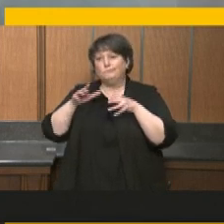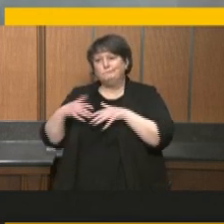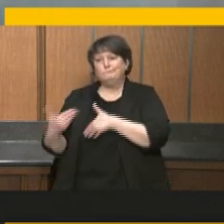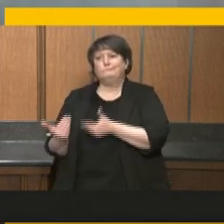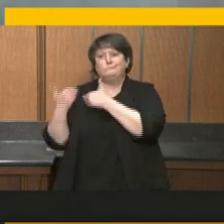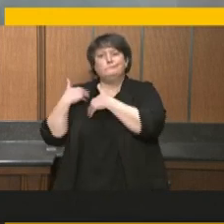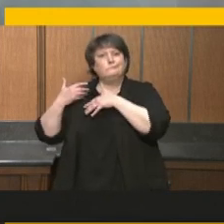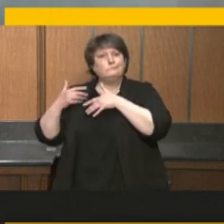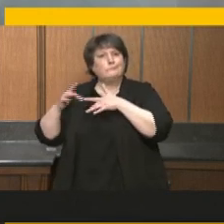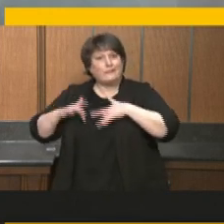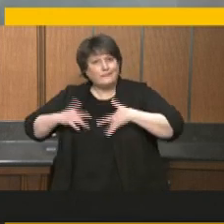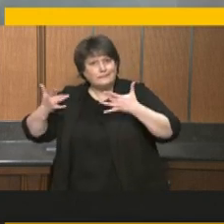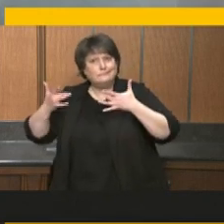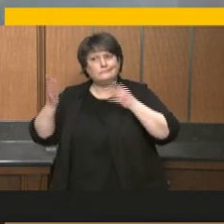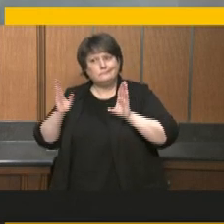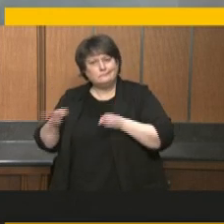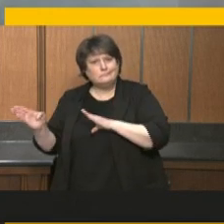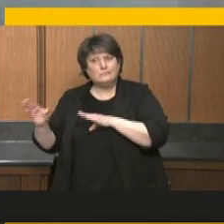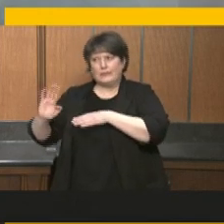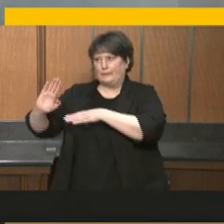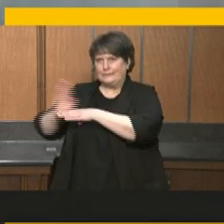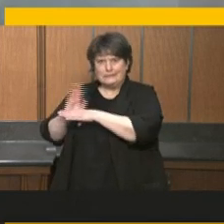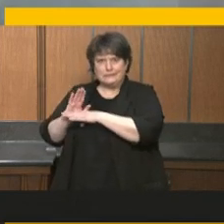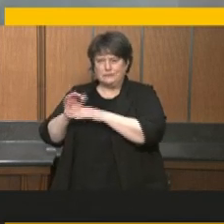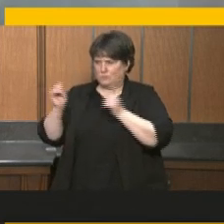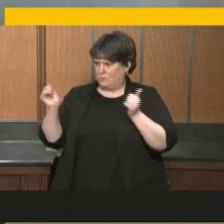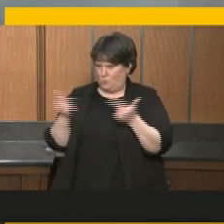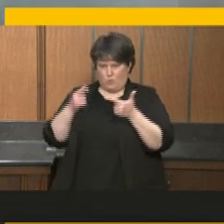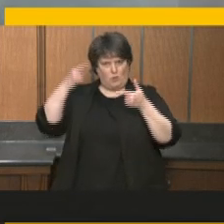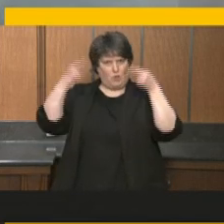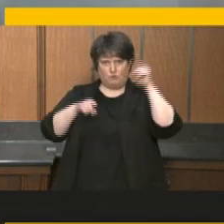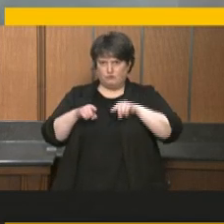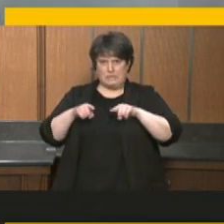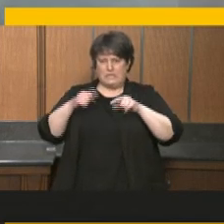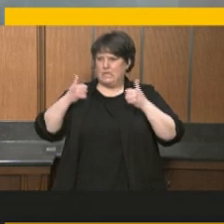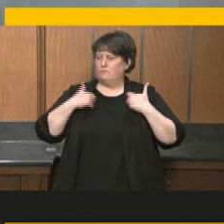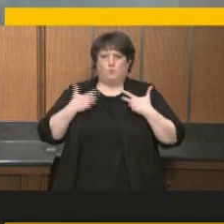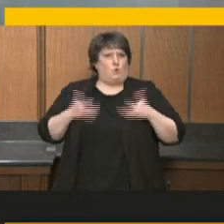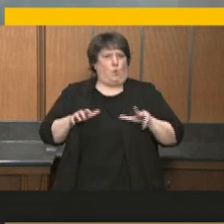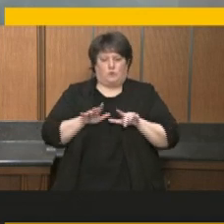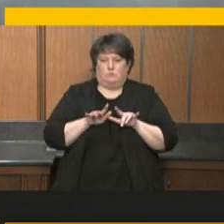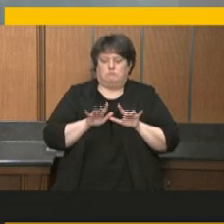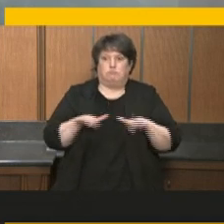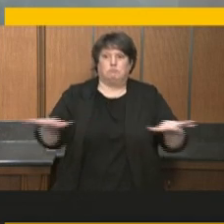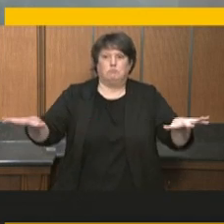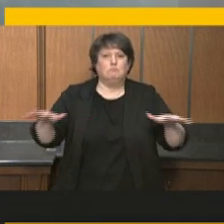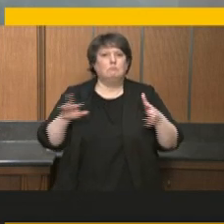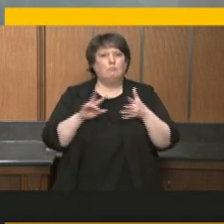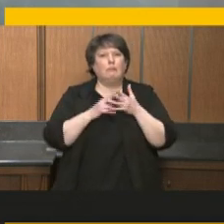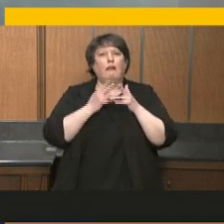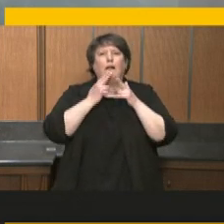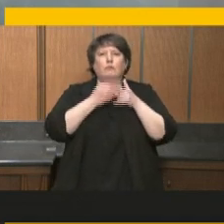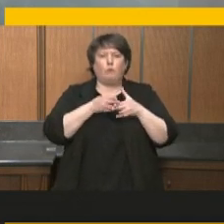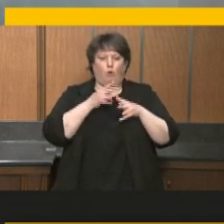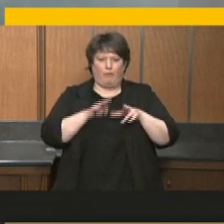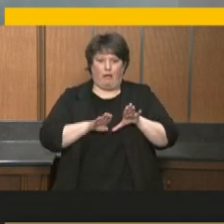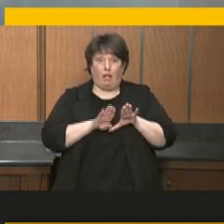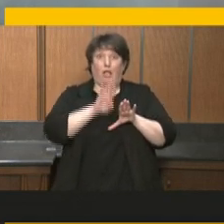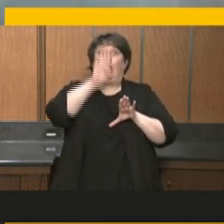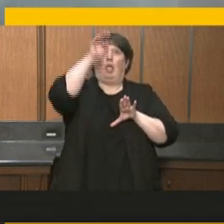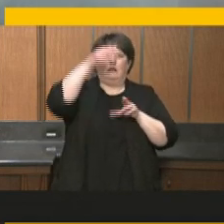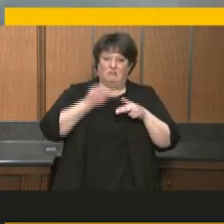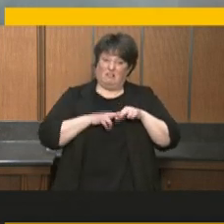businesses have all banded together to flatten the epidemic curve. Now it is up